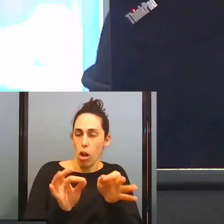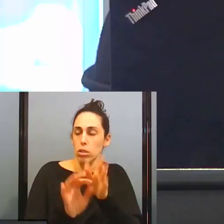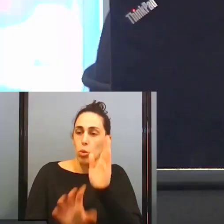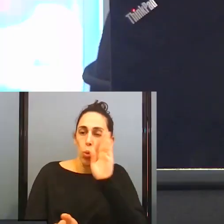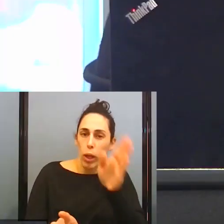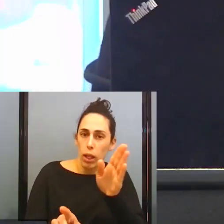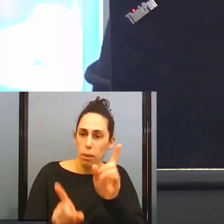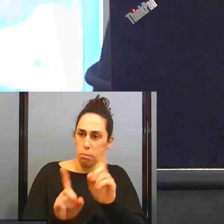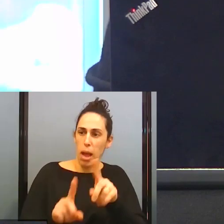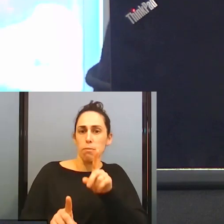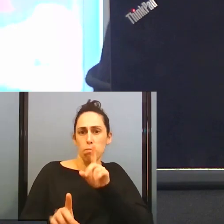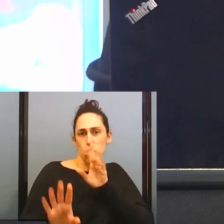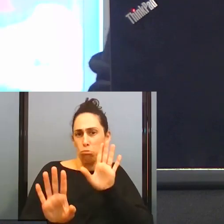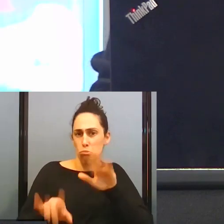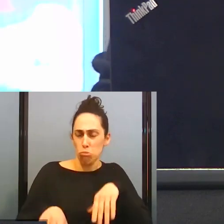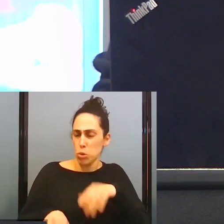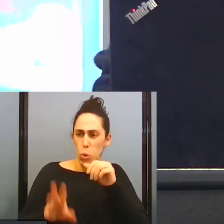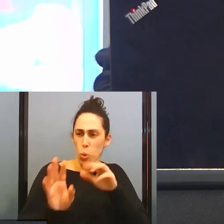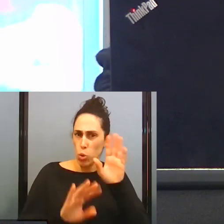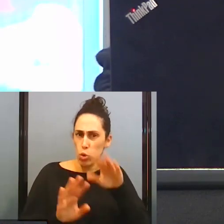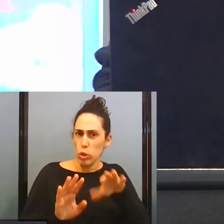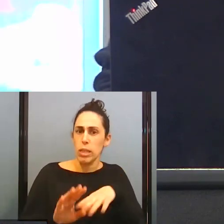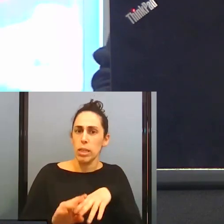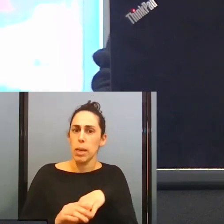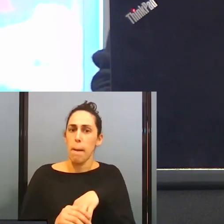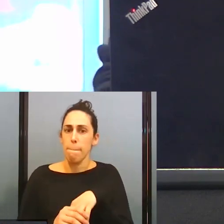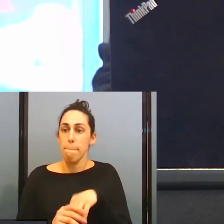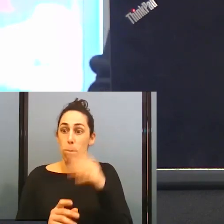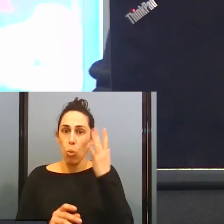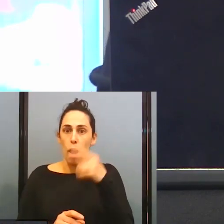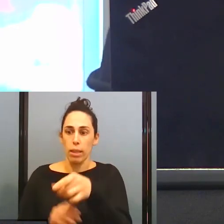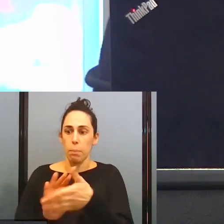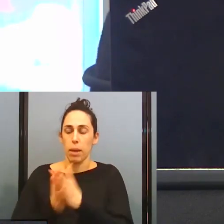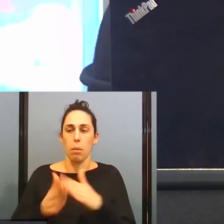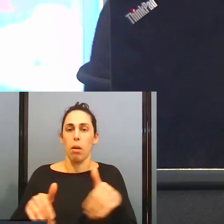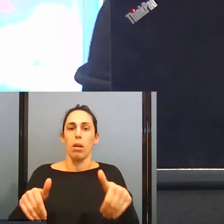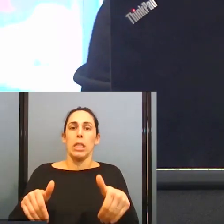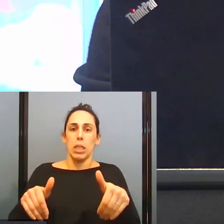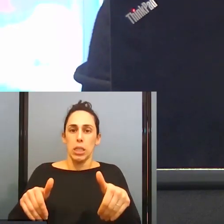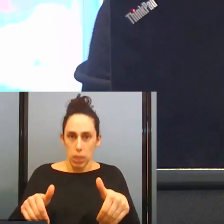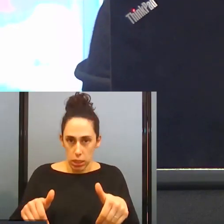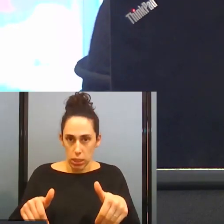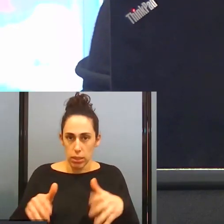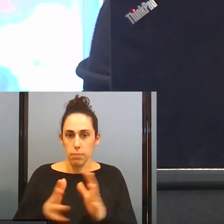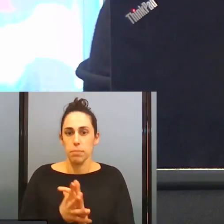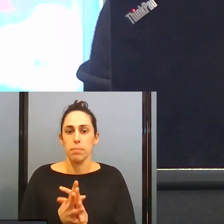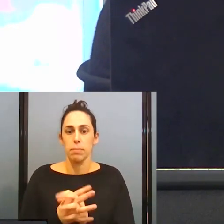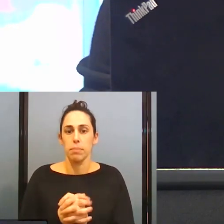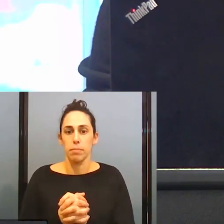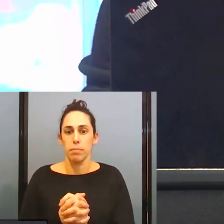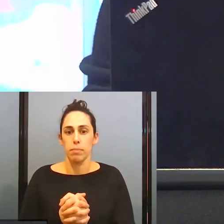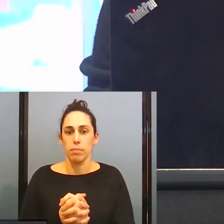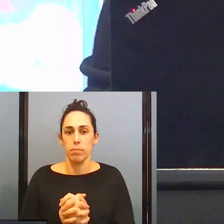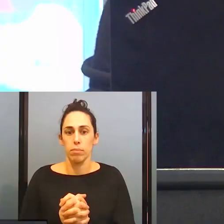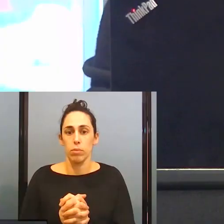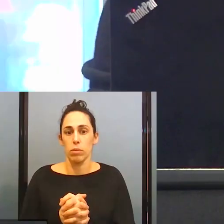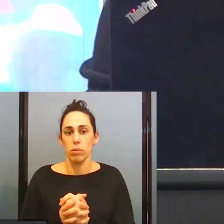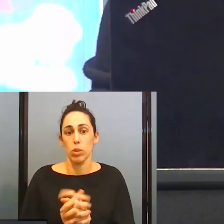those fees. They've been talking about getting rid of these fees for citizenship sort of things for a long time, and it hasn't happened. But it's a really good